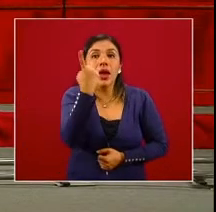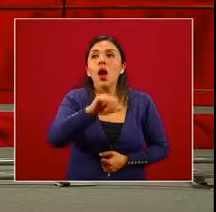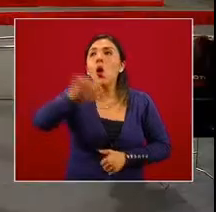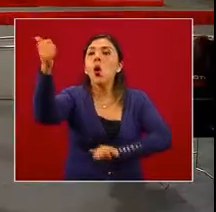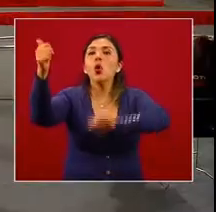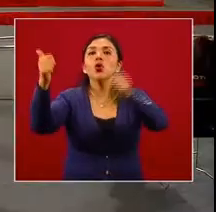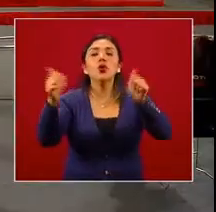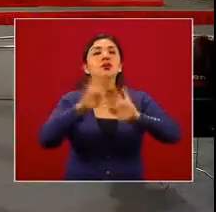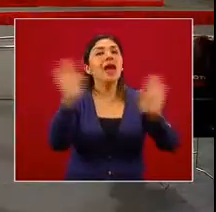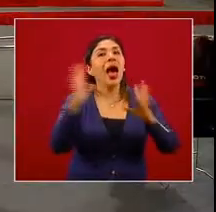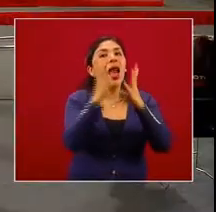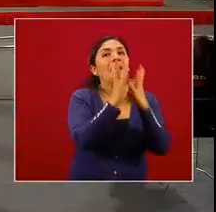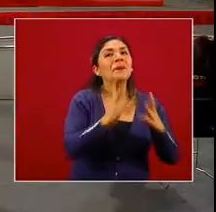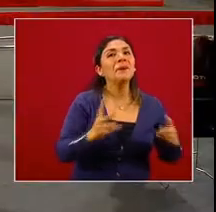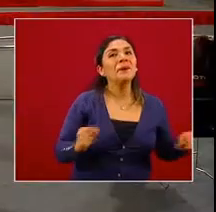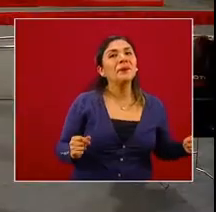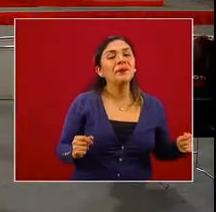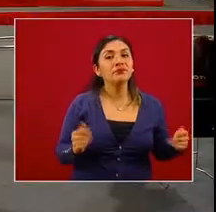state of Monterrey.